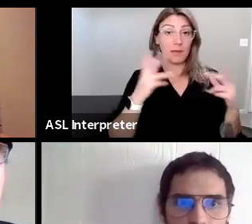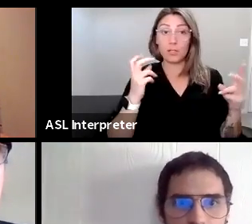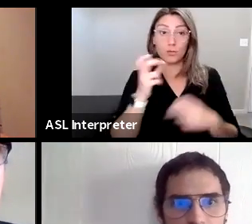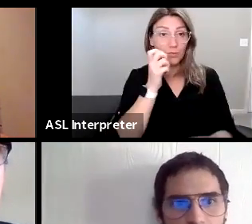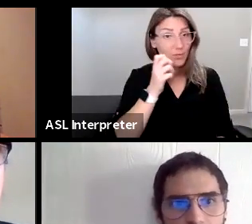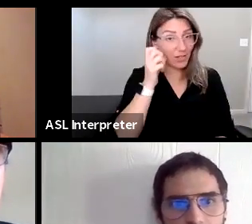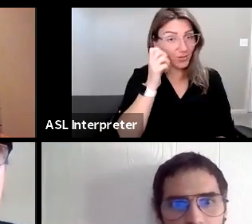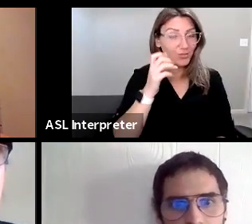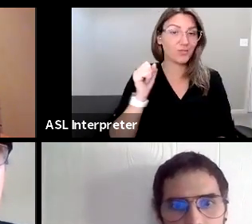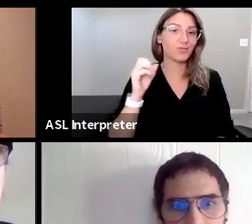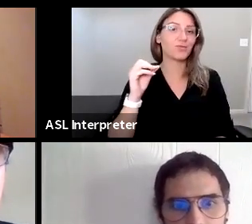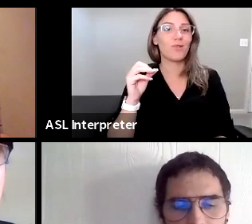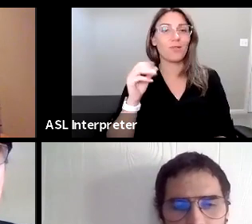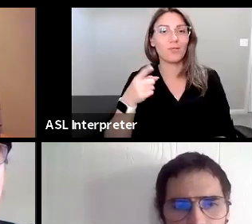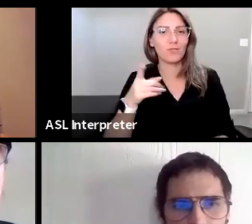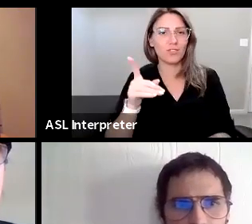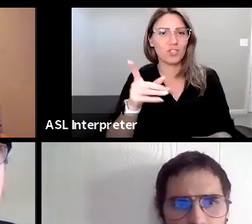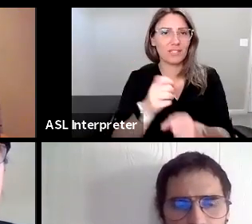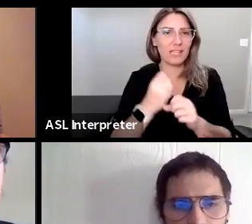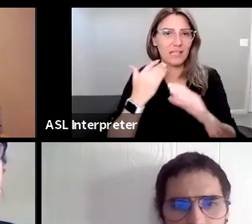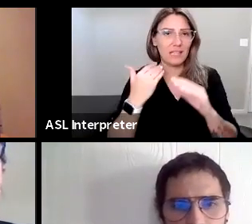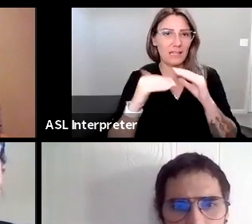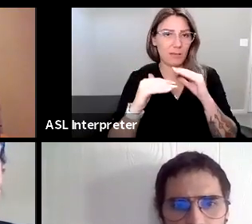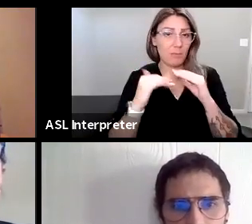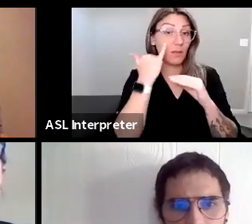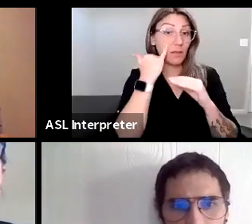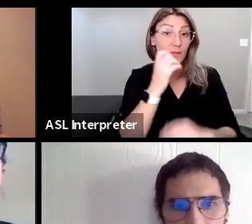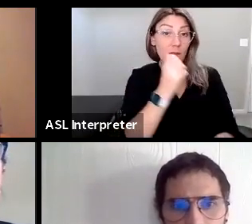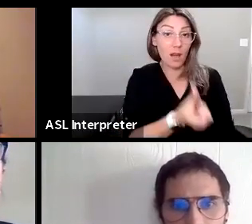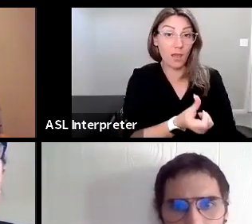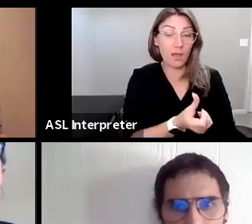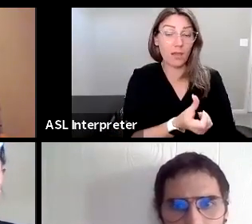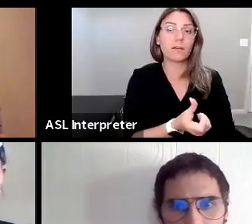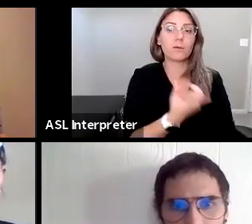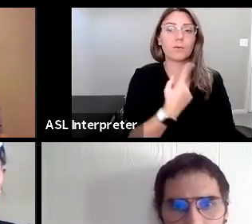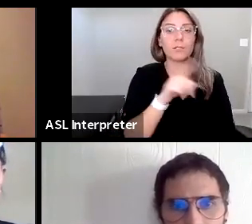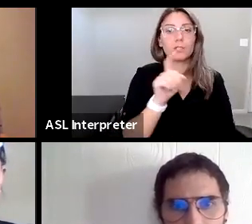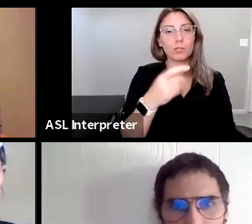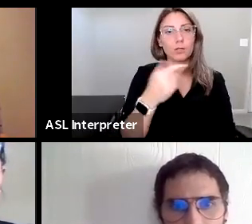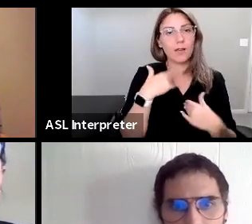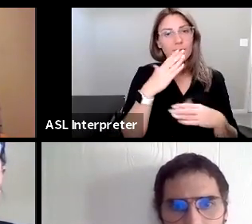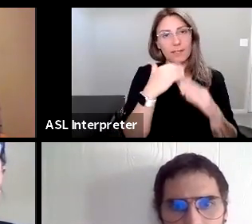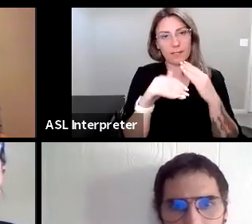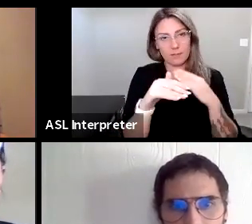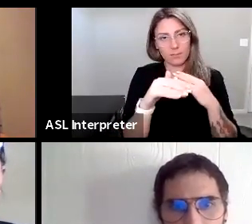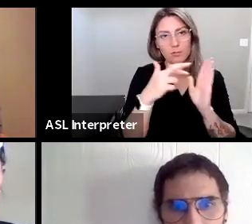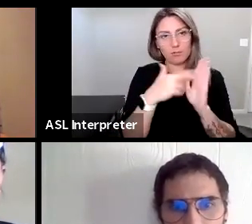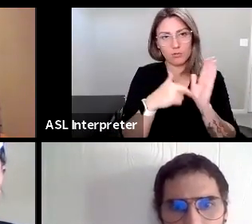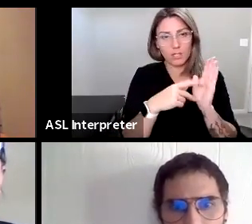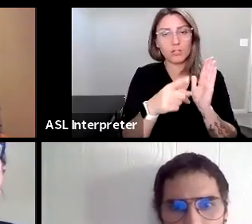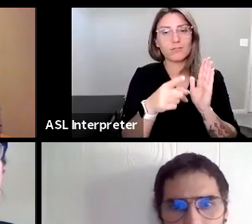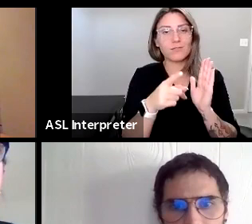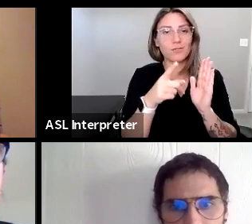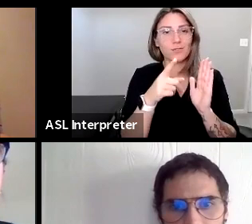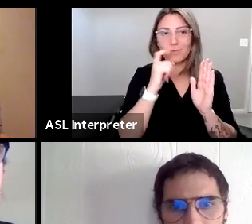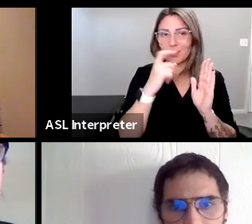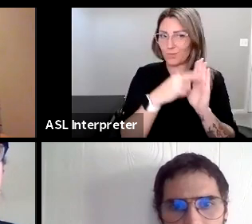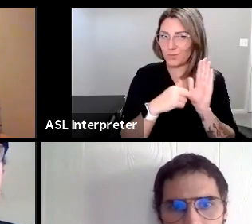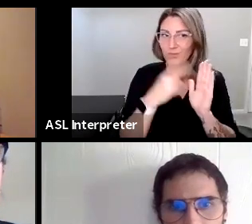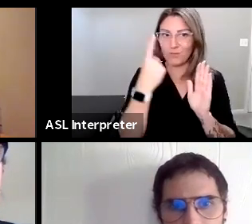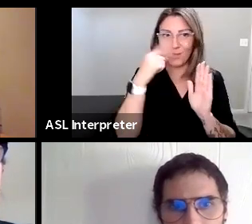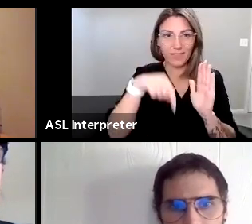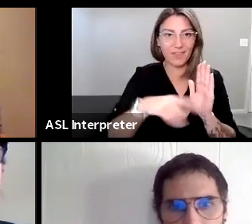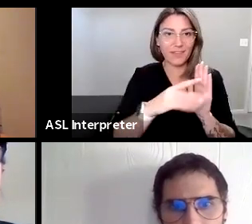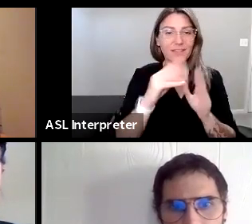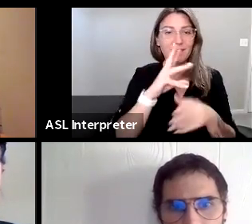yesterday. So you should be getting an email. If not, we should have your email to register since you registered for this, and